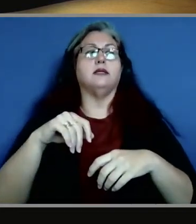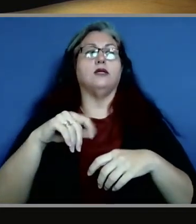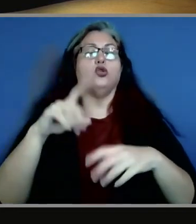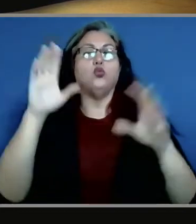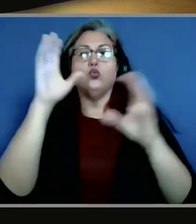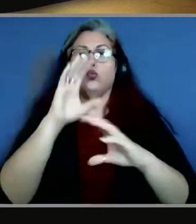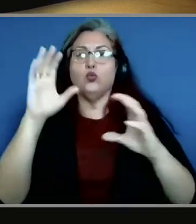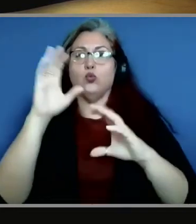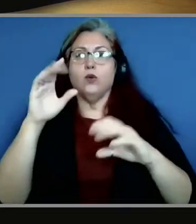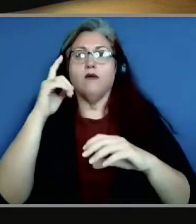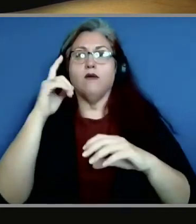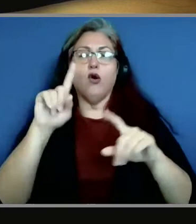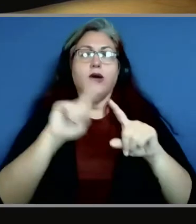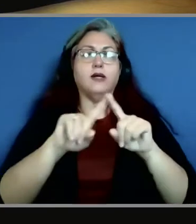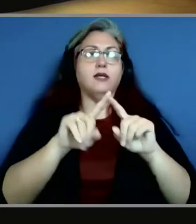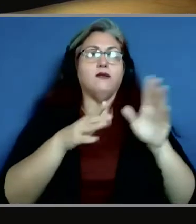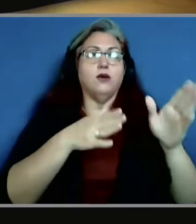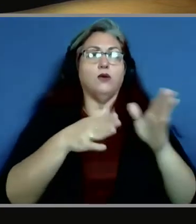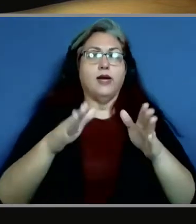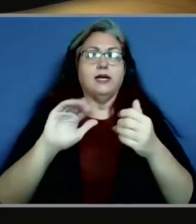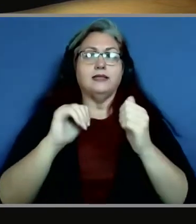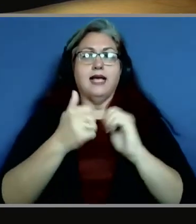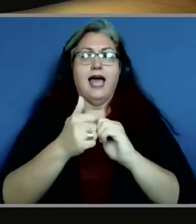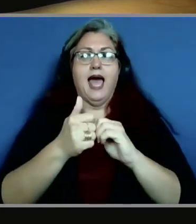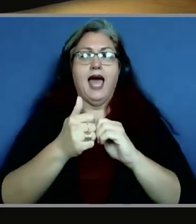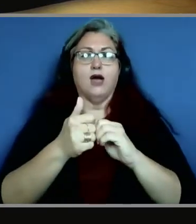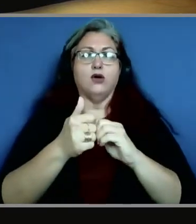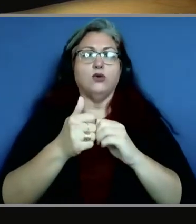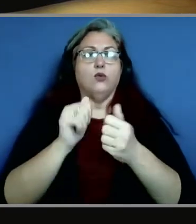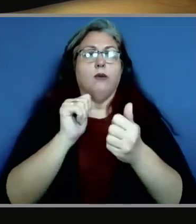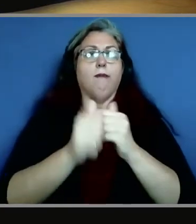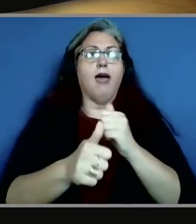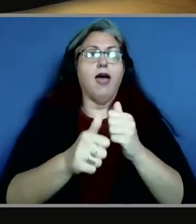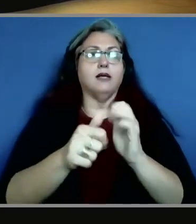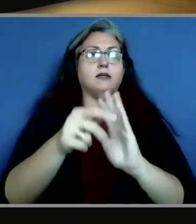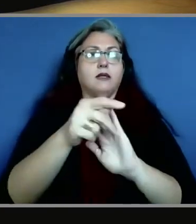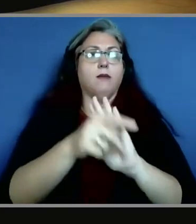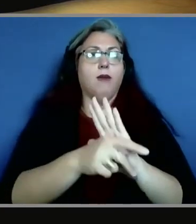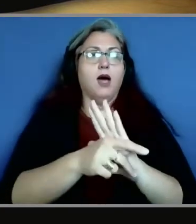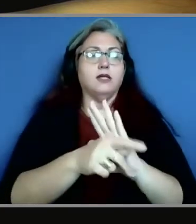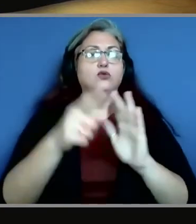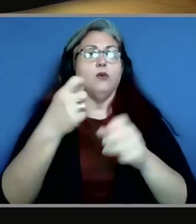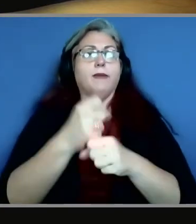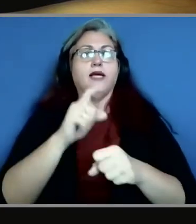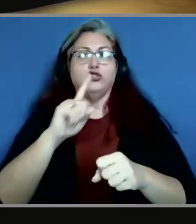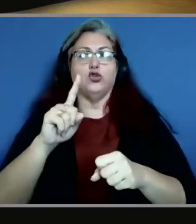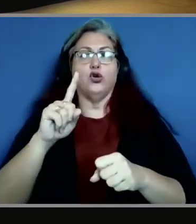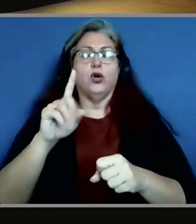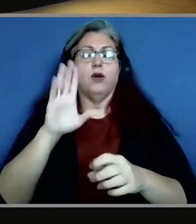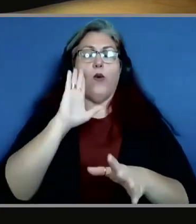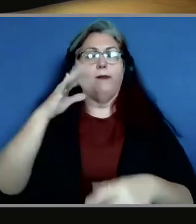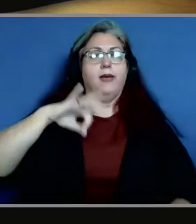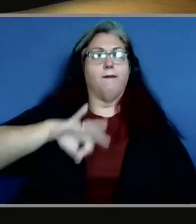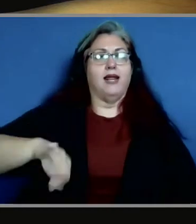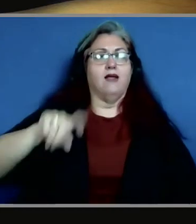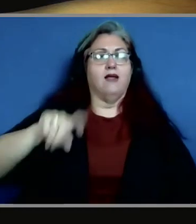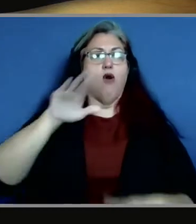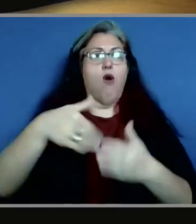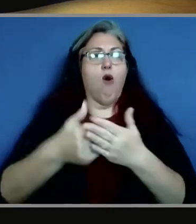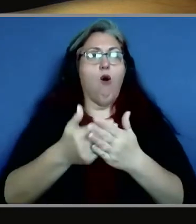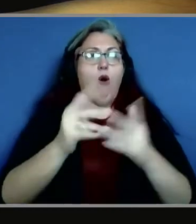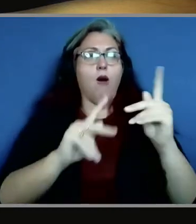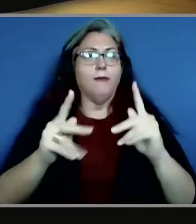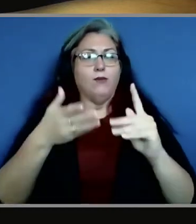seeking ways to craft policy that will ensure benefit to everyone in our